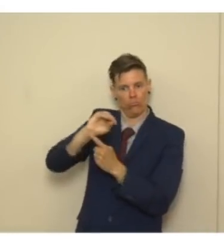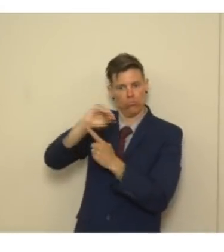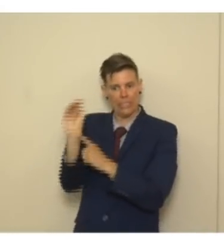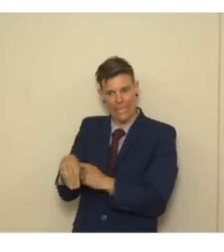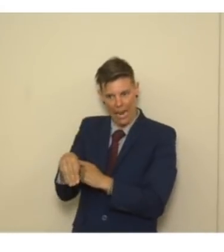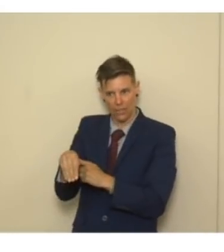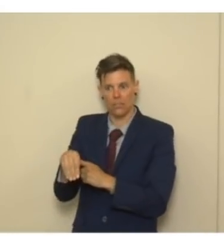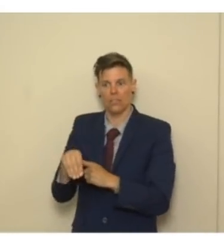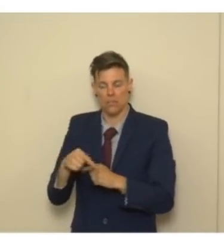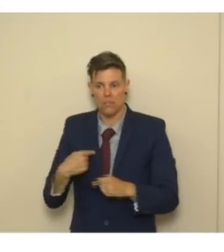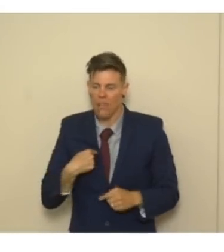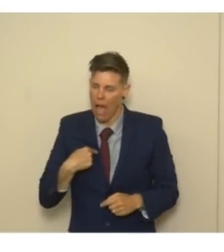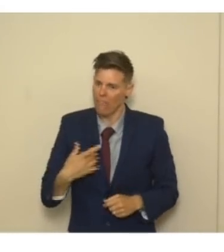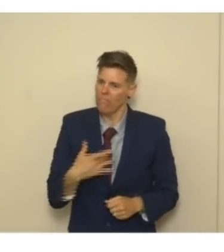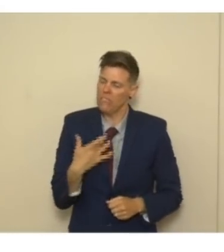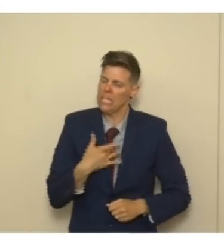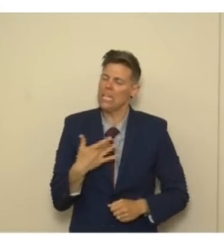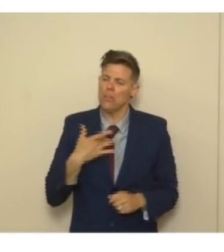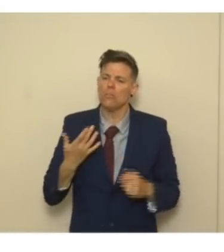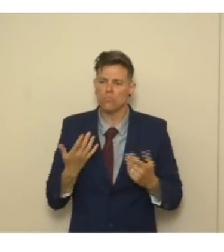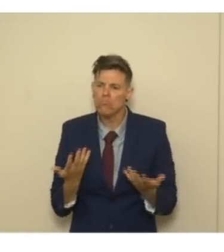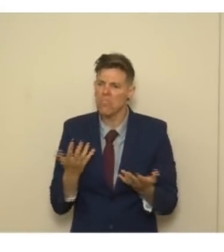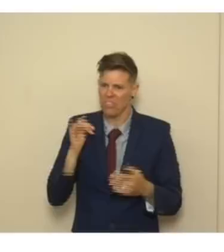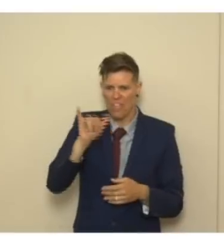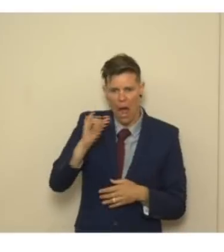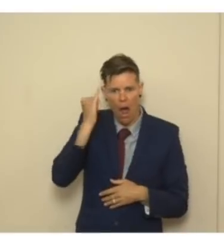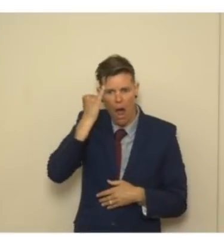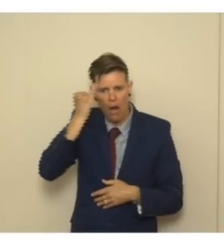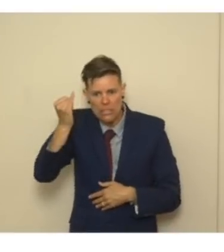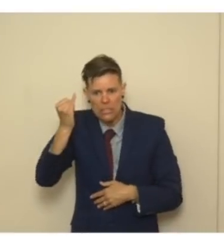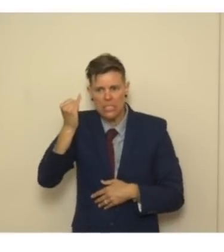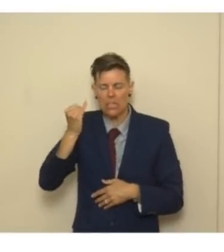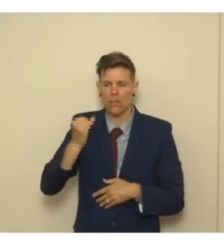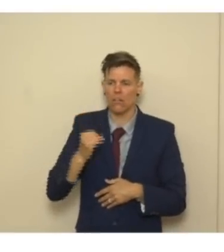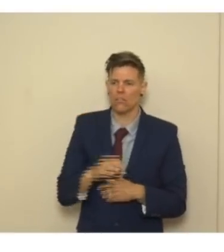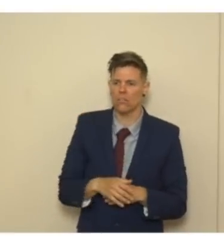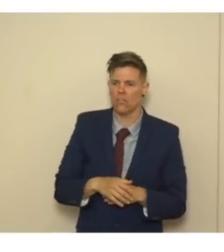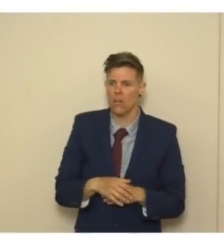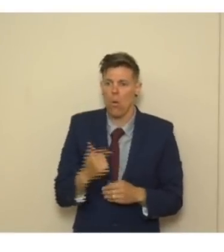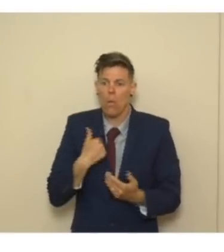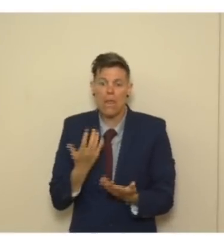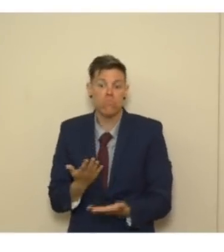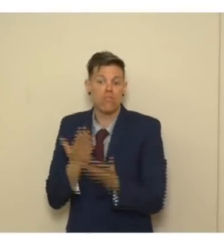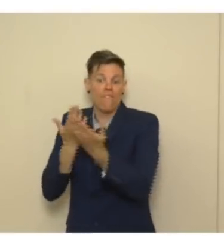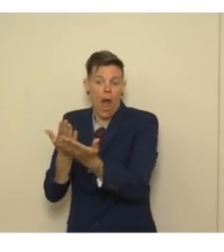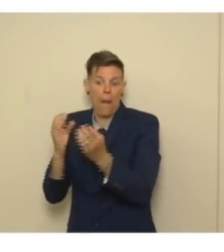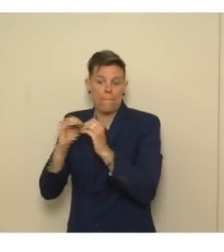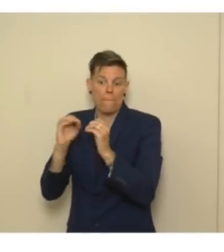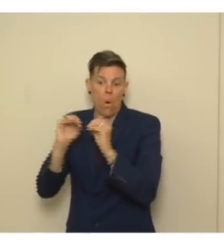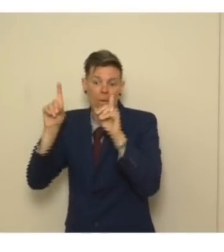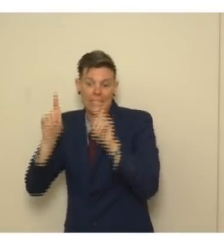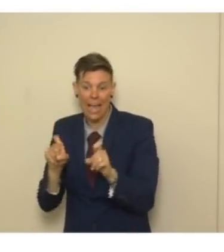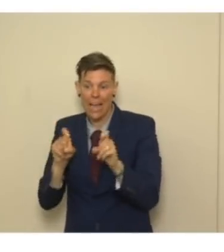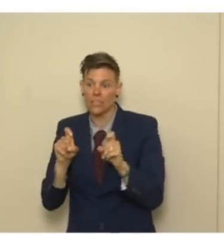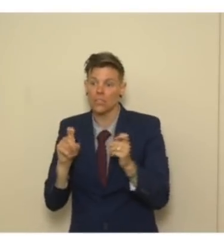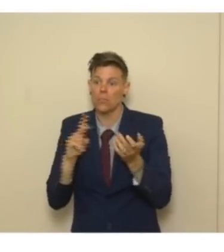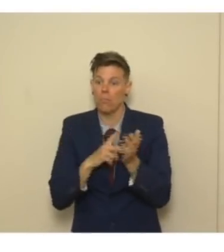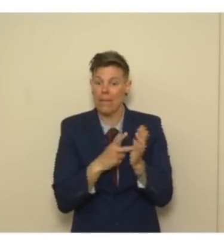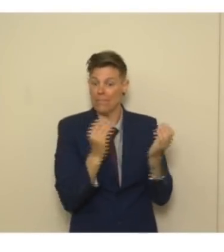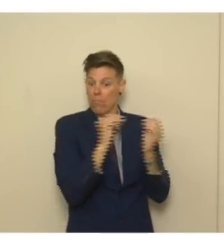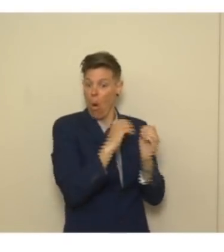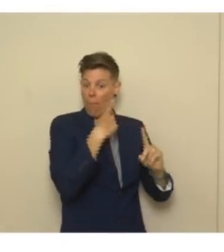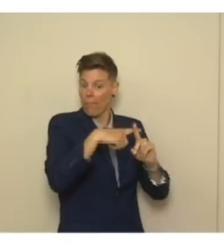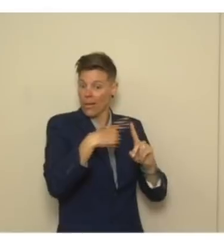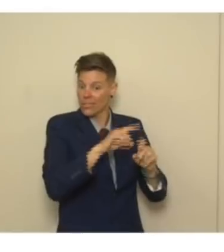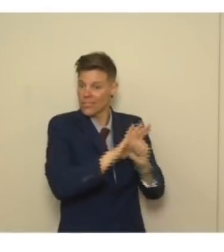So that maxim, or that idea that just because we test more, we see more cases, that there's truth to that,